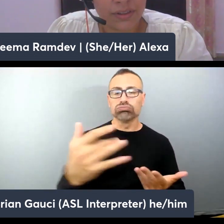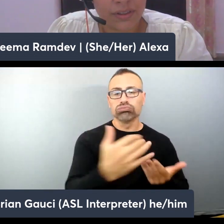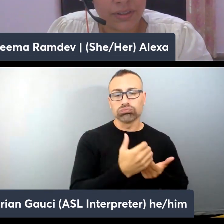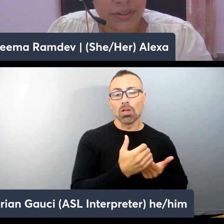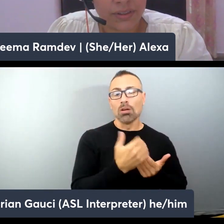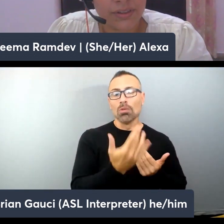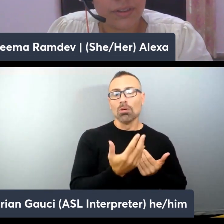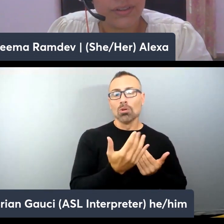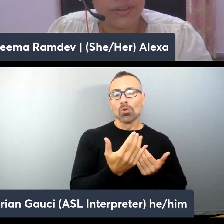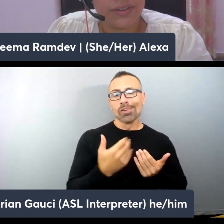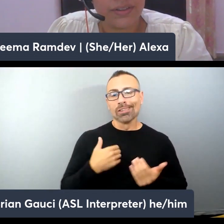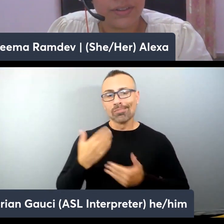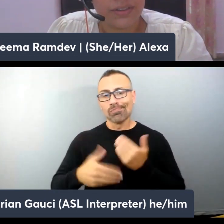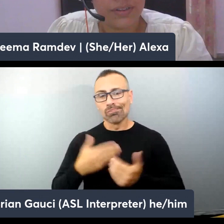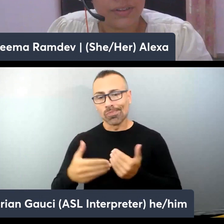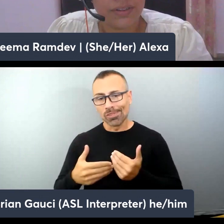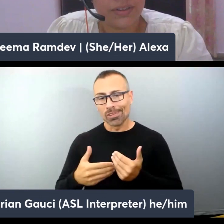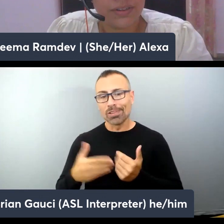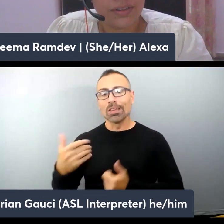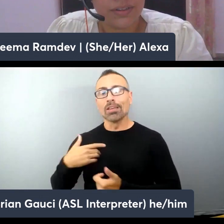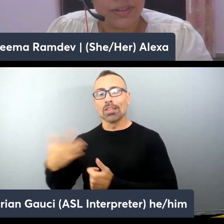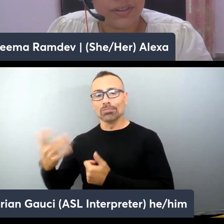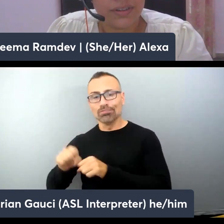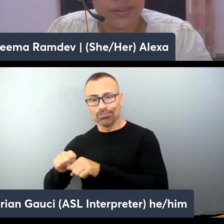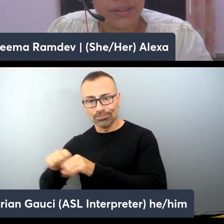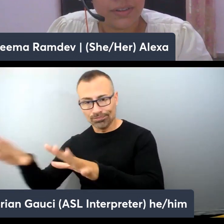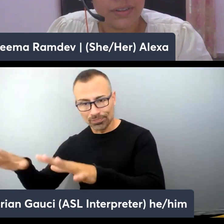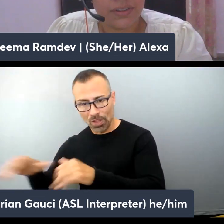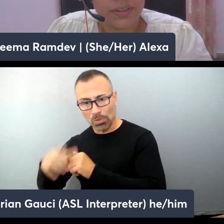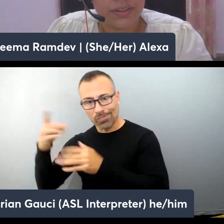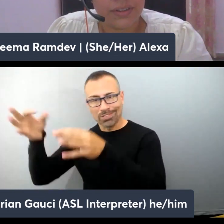the time the data is available for decision making.